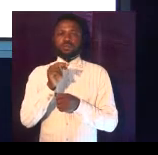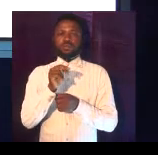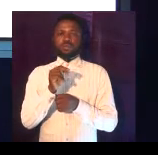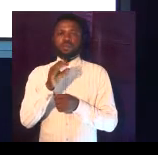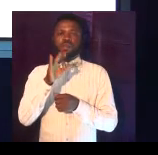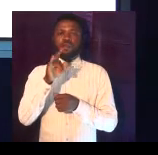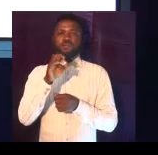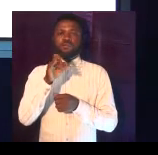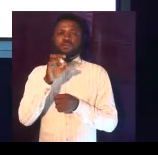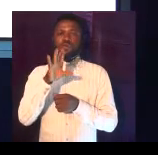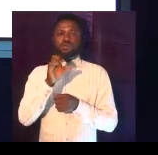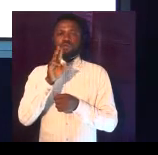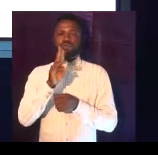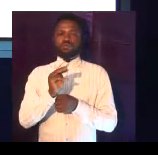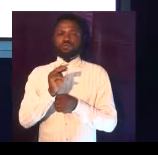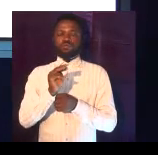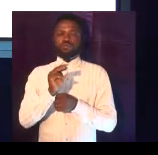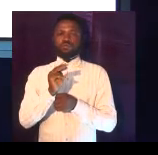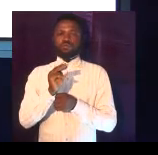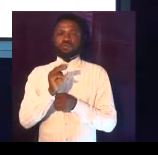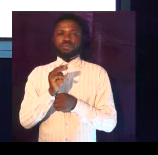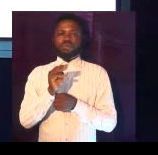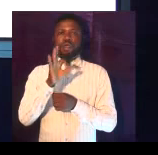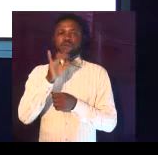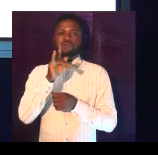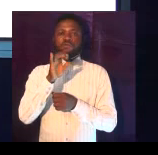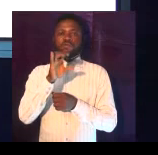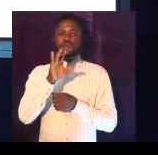tetrahedron, fulcrum,